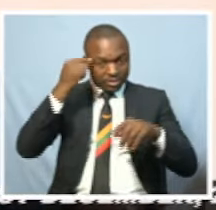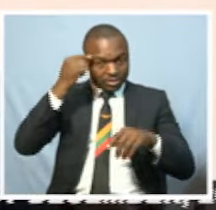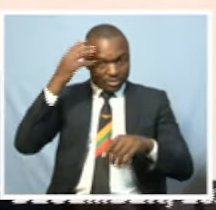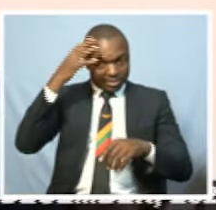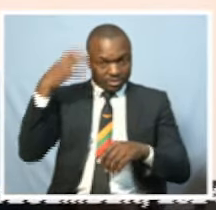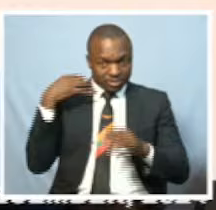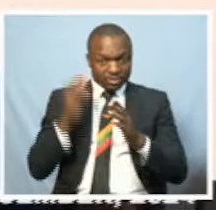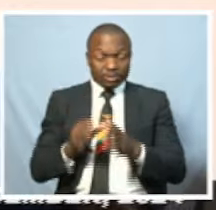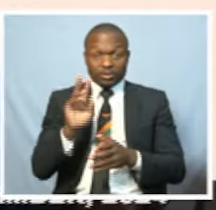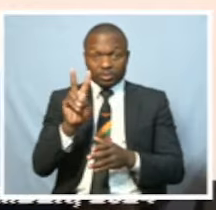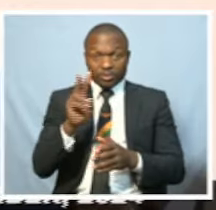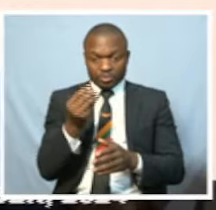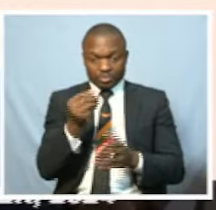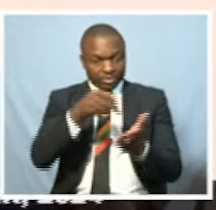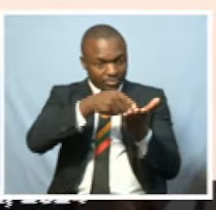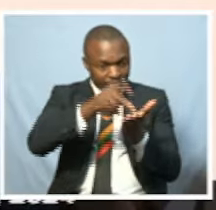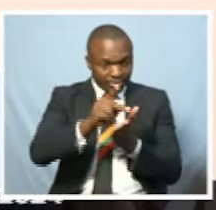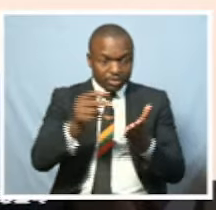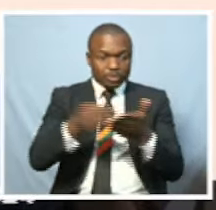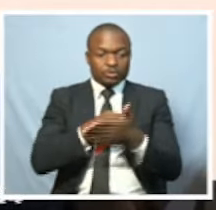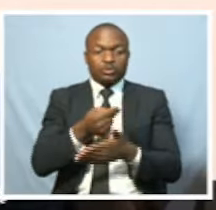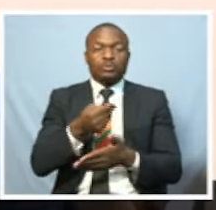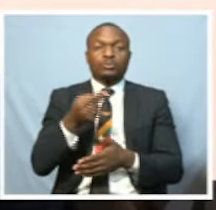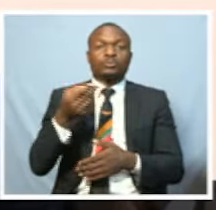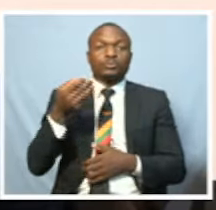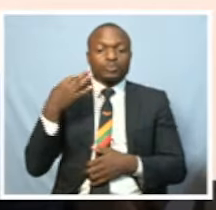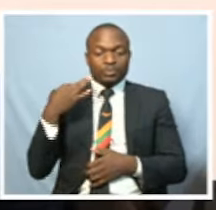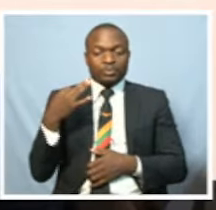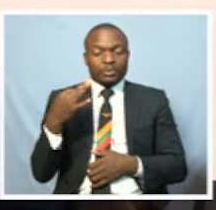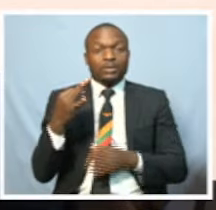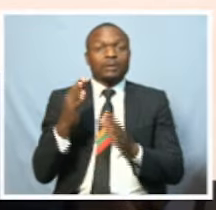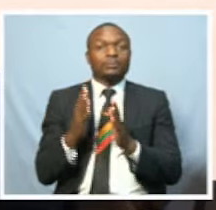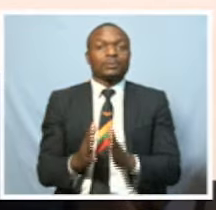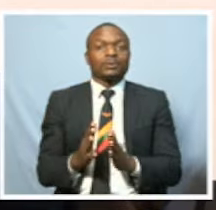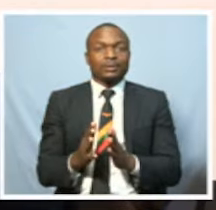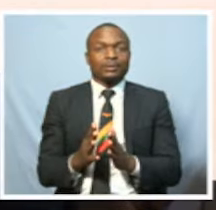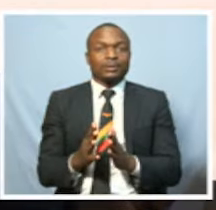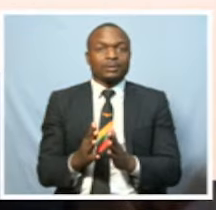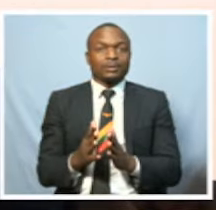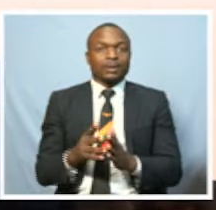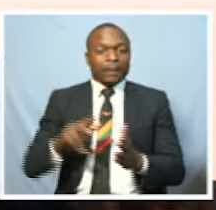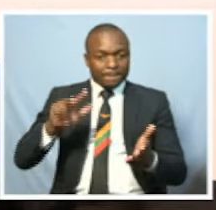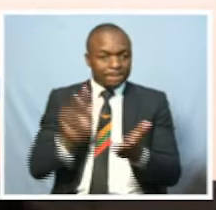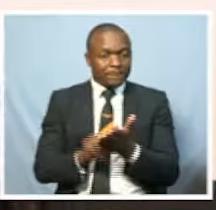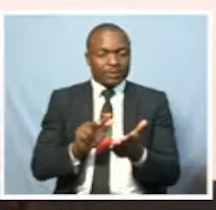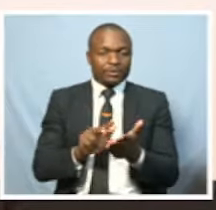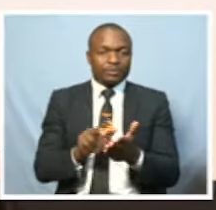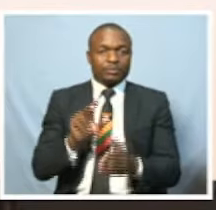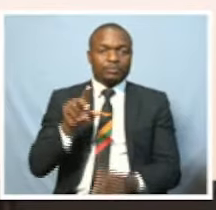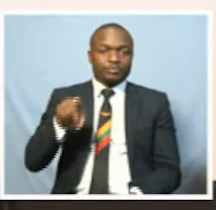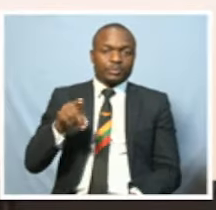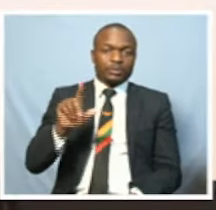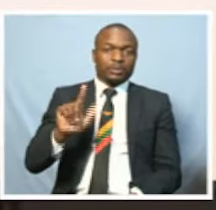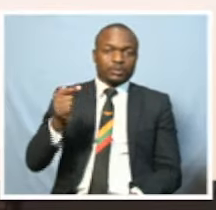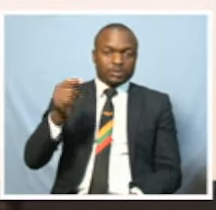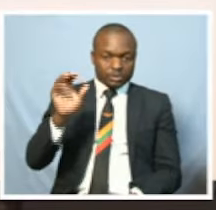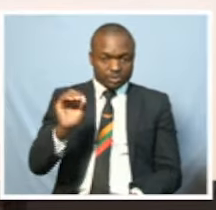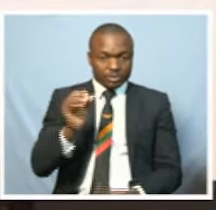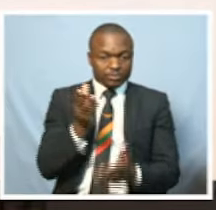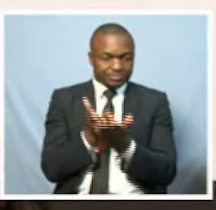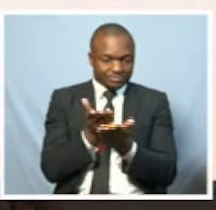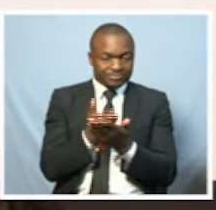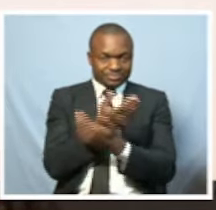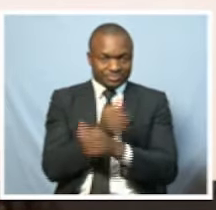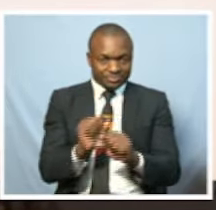Chair, funds have been paid to the new beneficiaries, recommended by the bank and approved by the POGO. Remedial